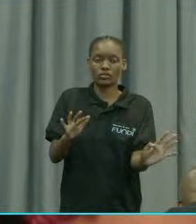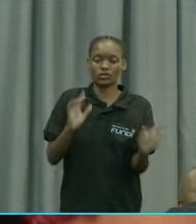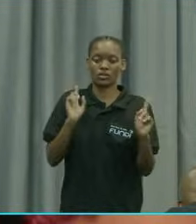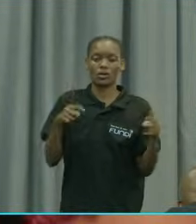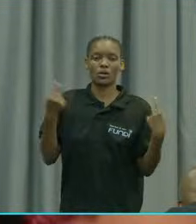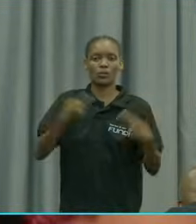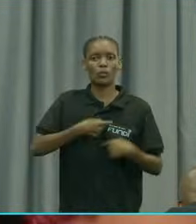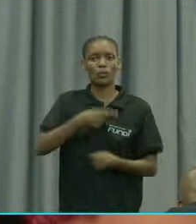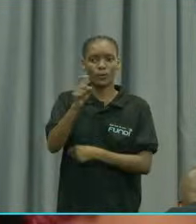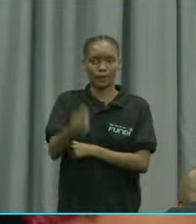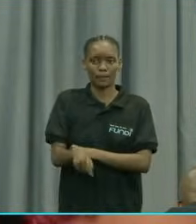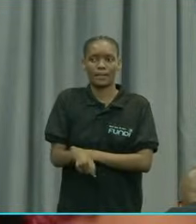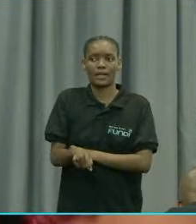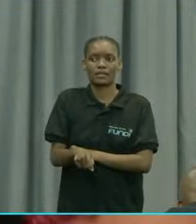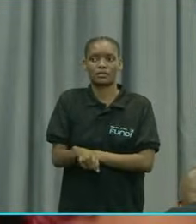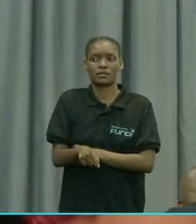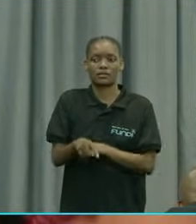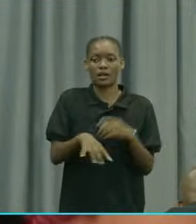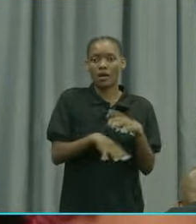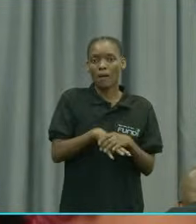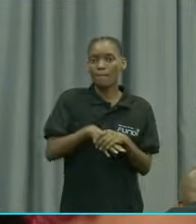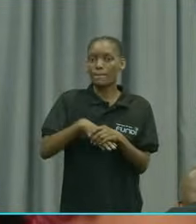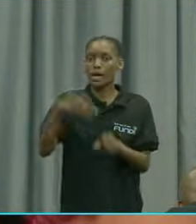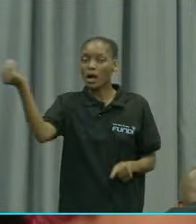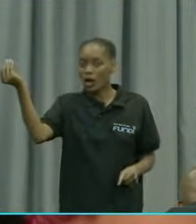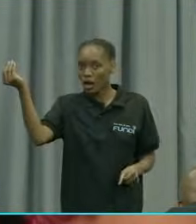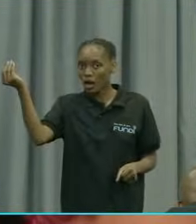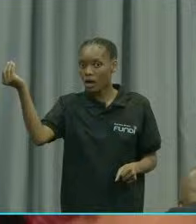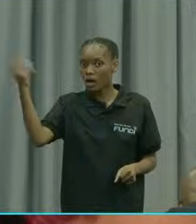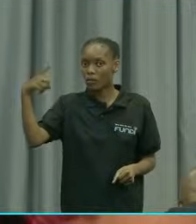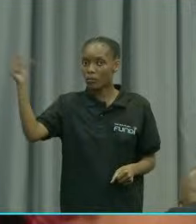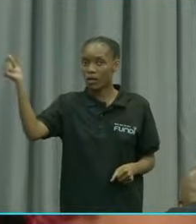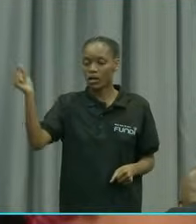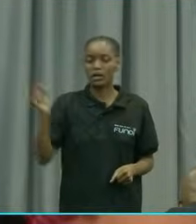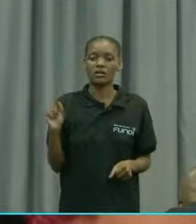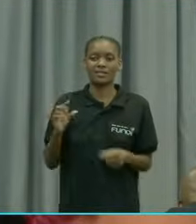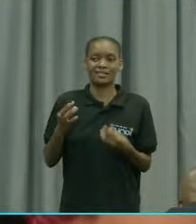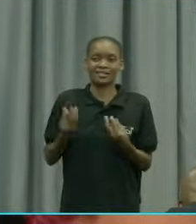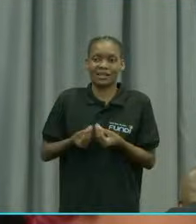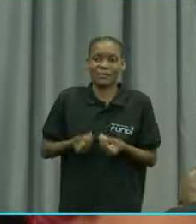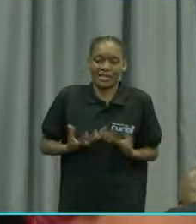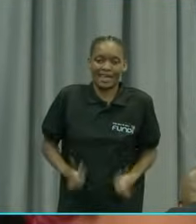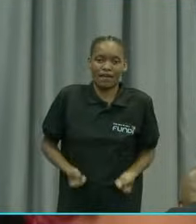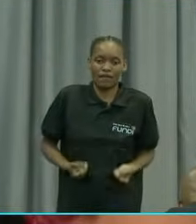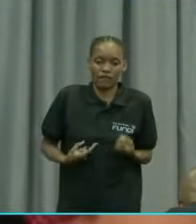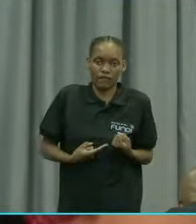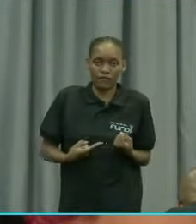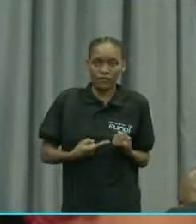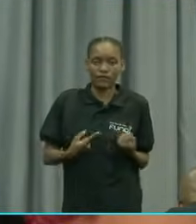be getting out of here with something that has to be implemented. Thank you, Chair.